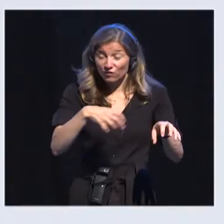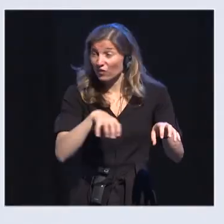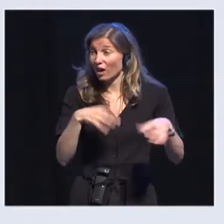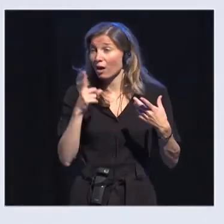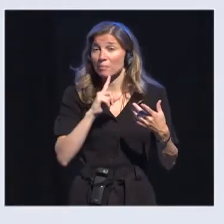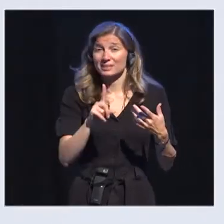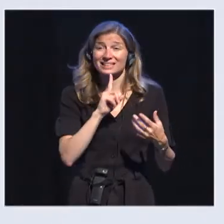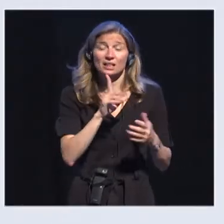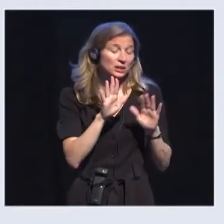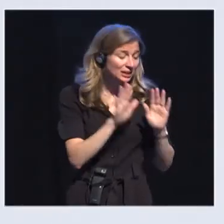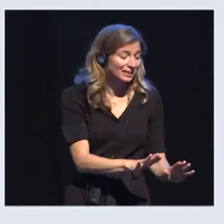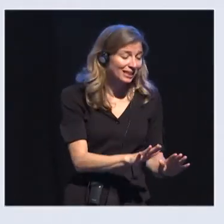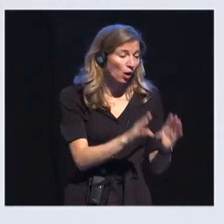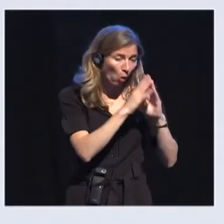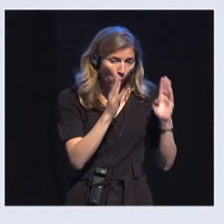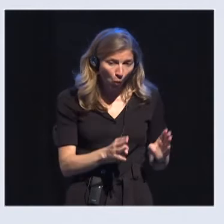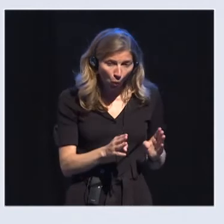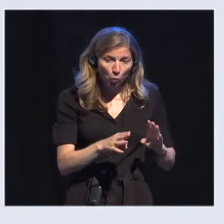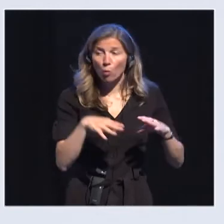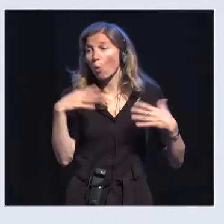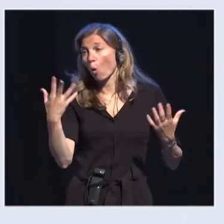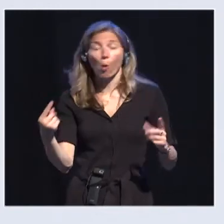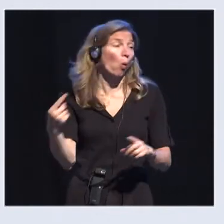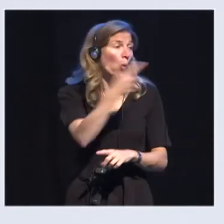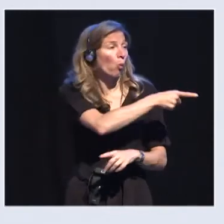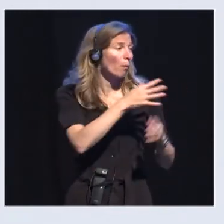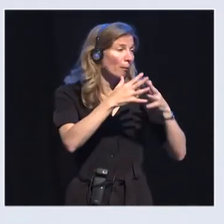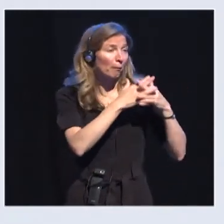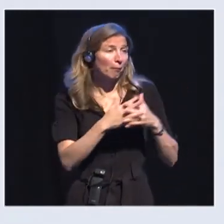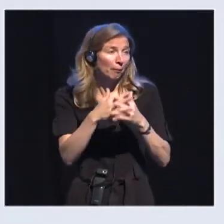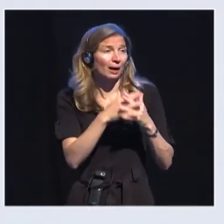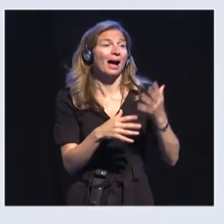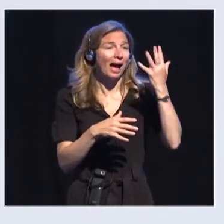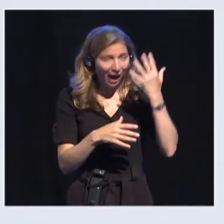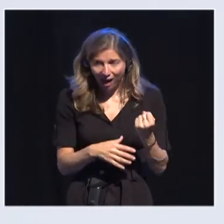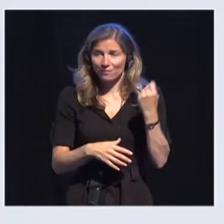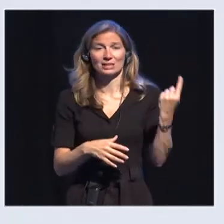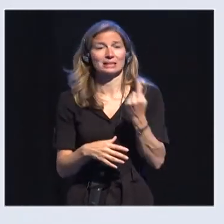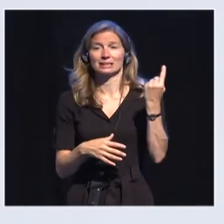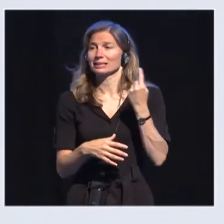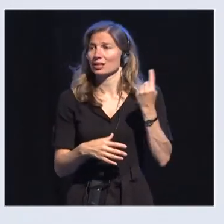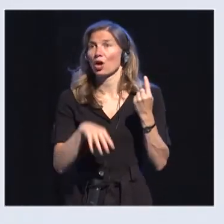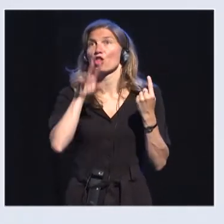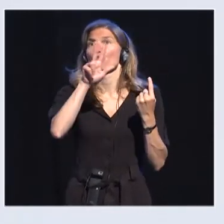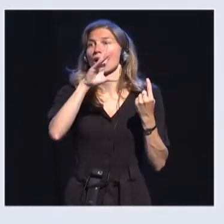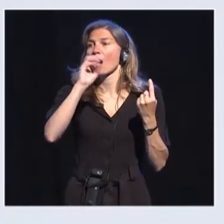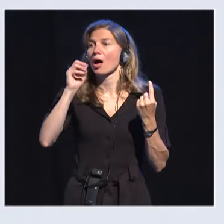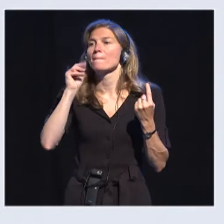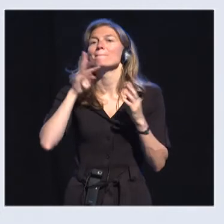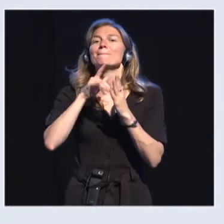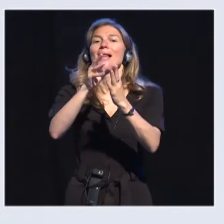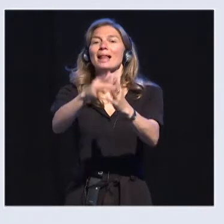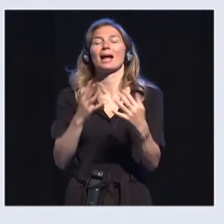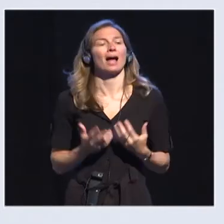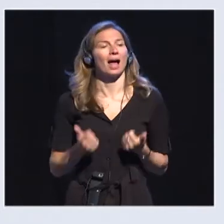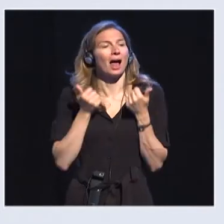startups. Stay at home or go to the United States where there is a single market with 300 million healthy customers.